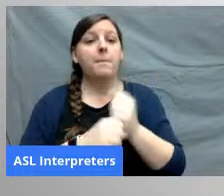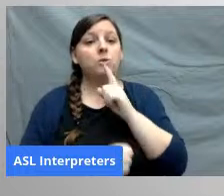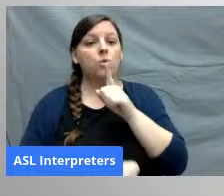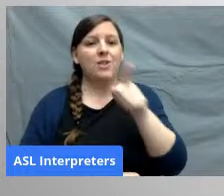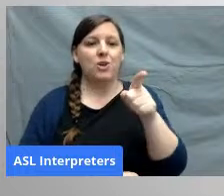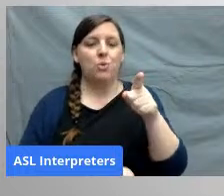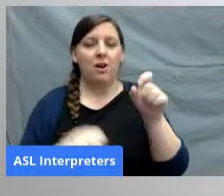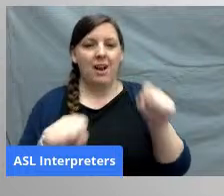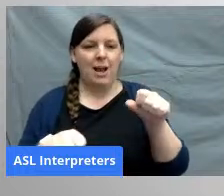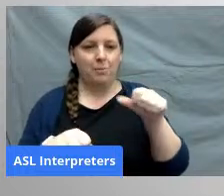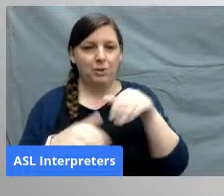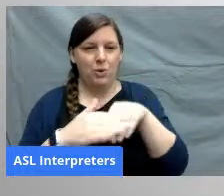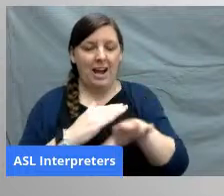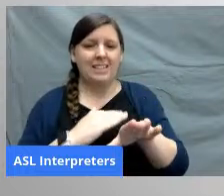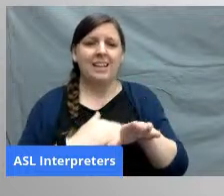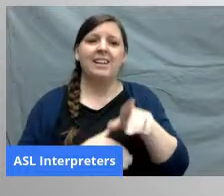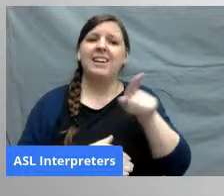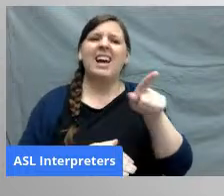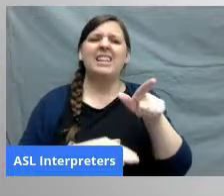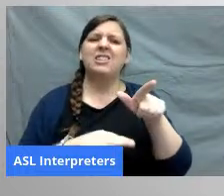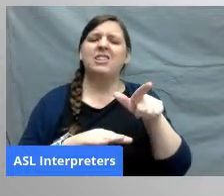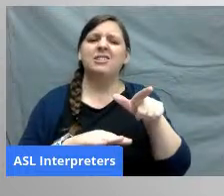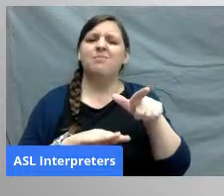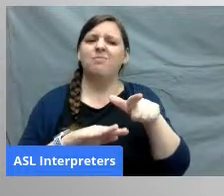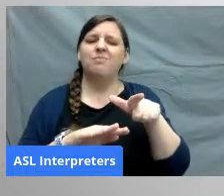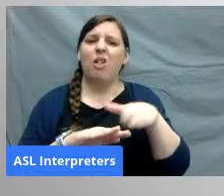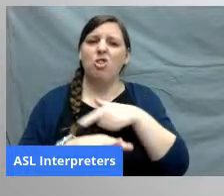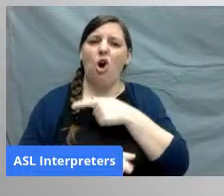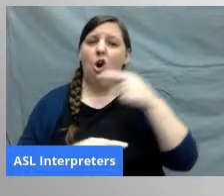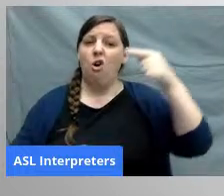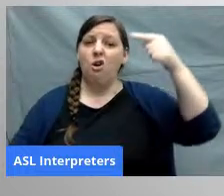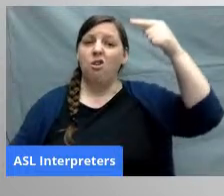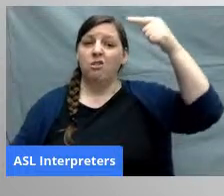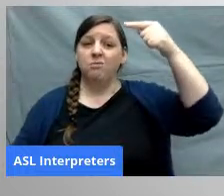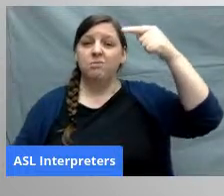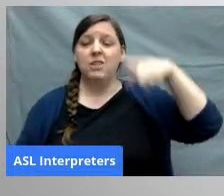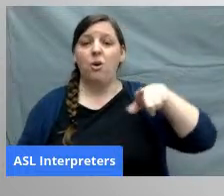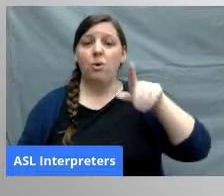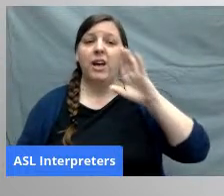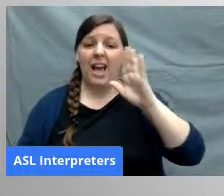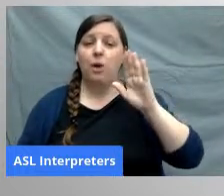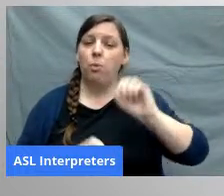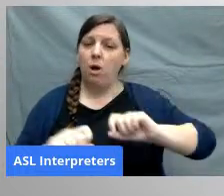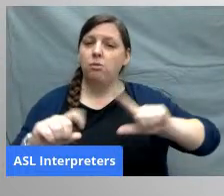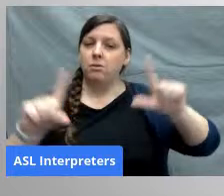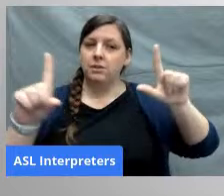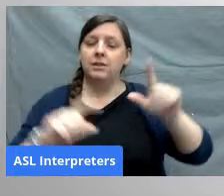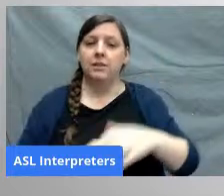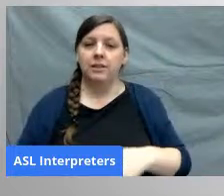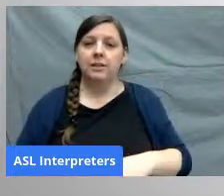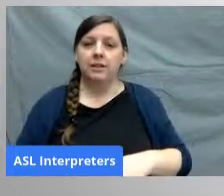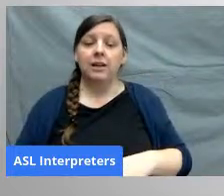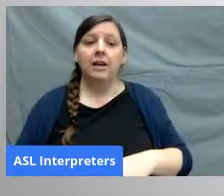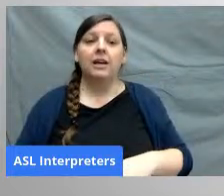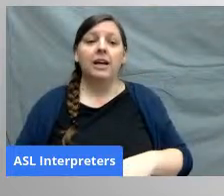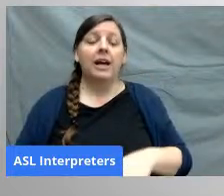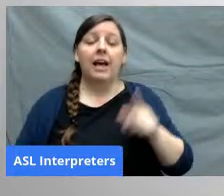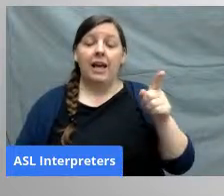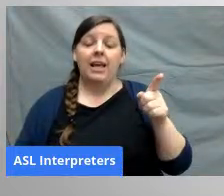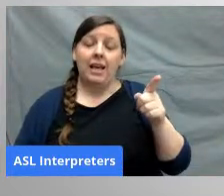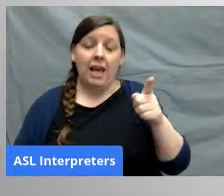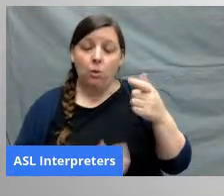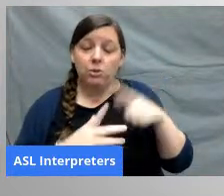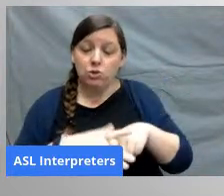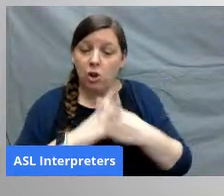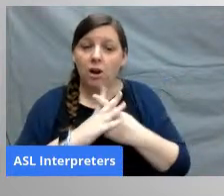apologize. It's just long. It'll take a minute, but it'll load. Yeah, it was long, and then it started telling me that it wasn't loading. But yes, it